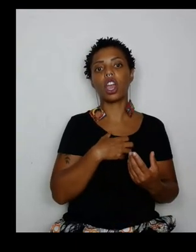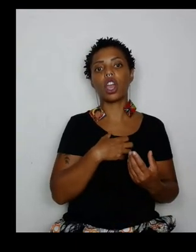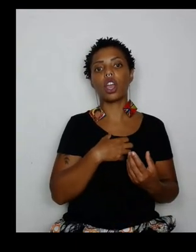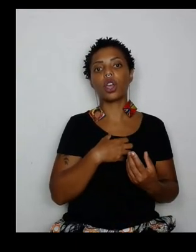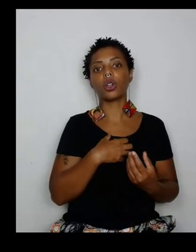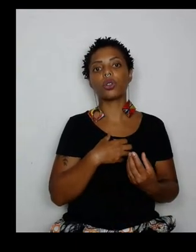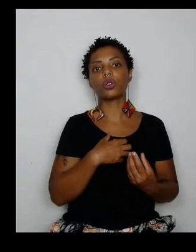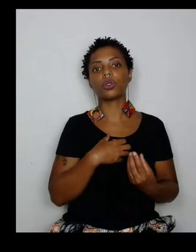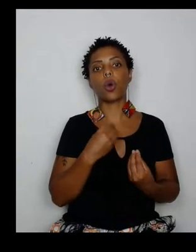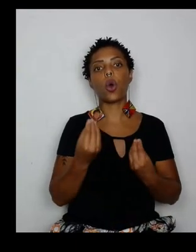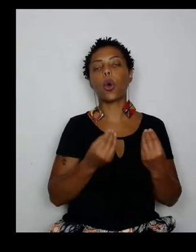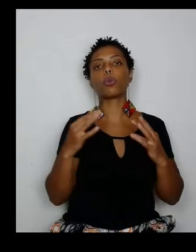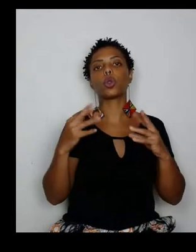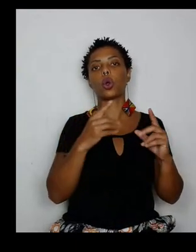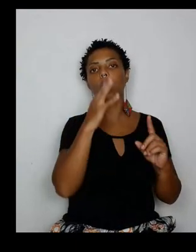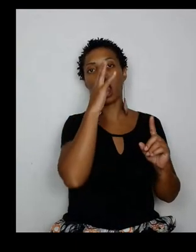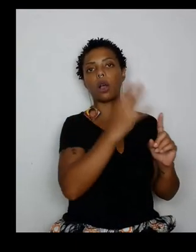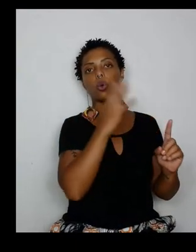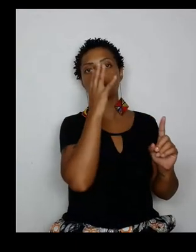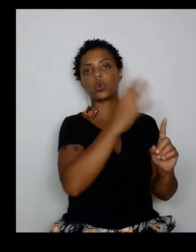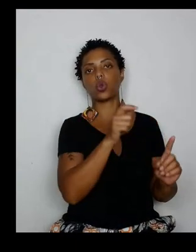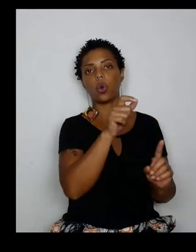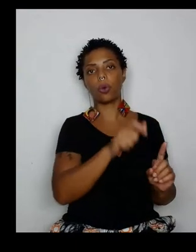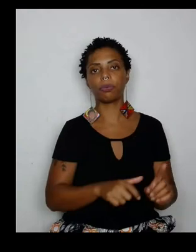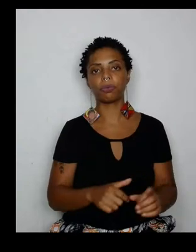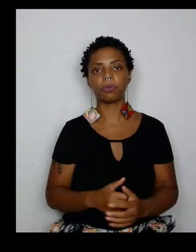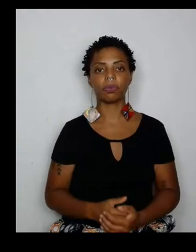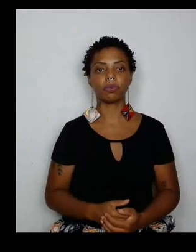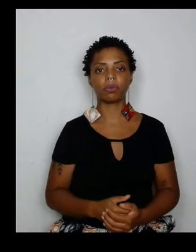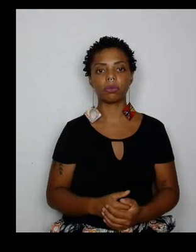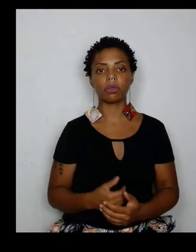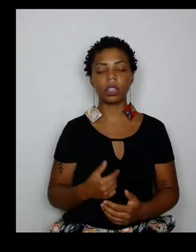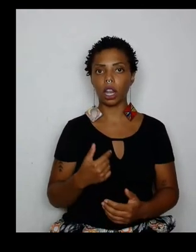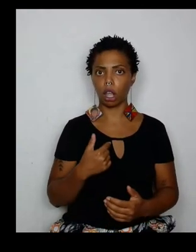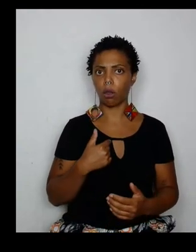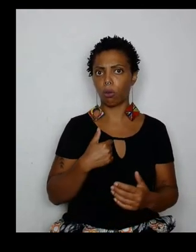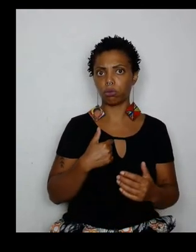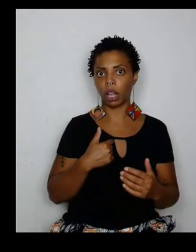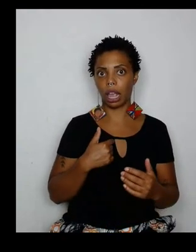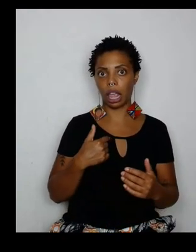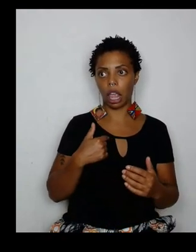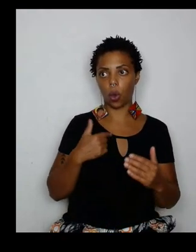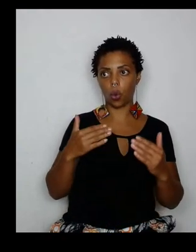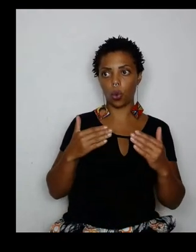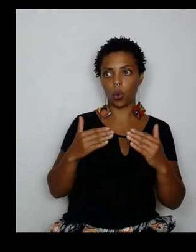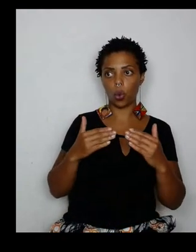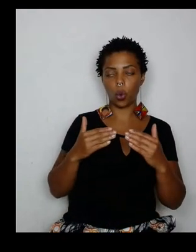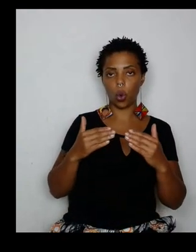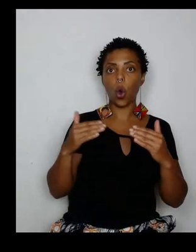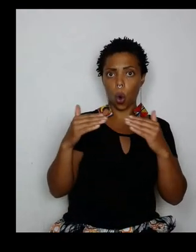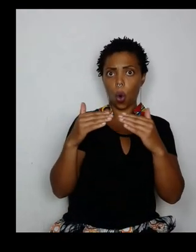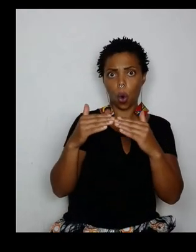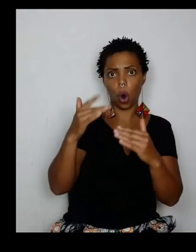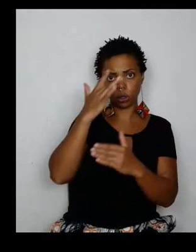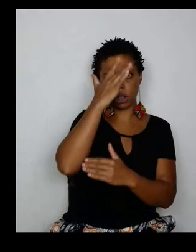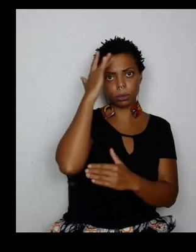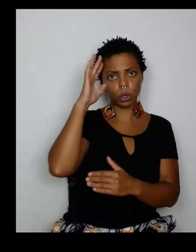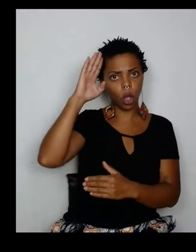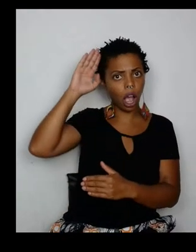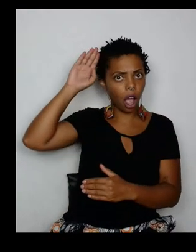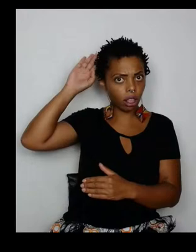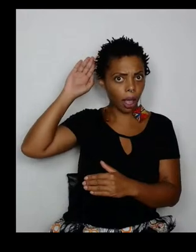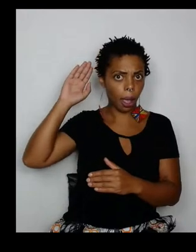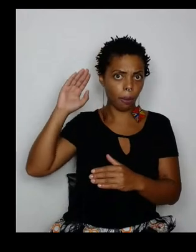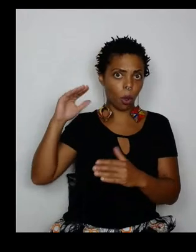i i i don't disagree with them actually i've come around to them more now than i did then but in 2011 i felt and